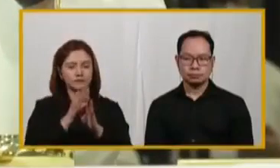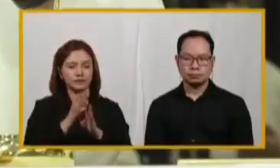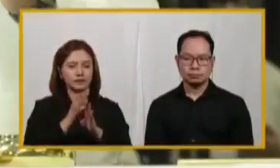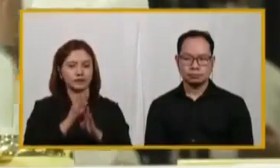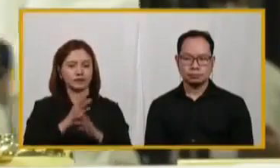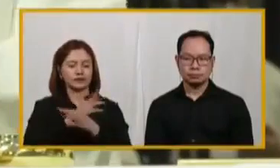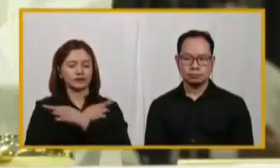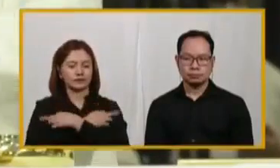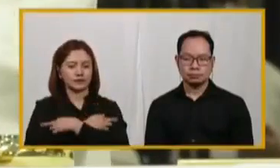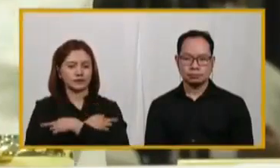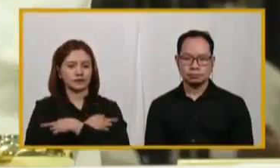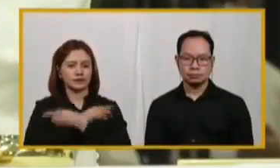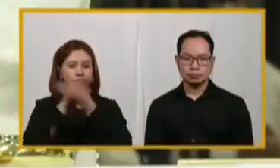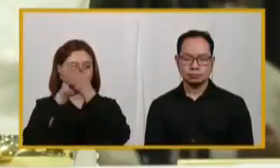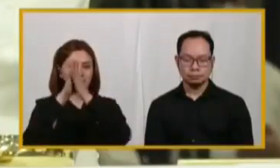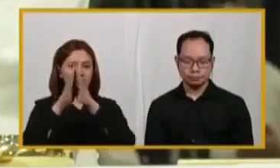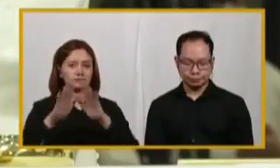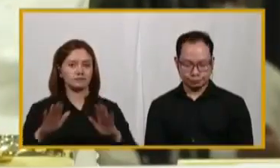sleep of peace.